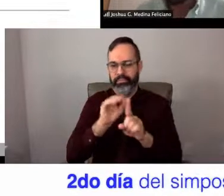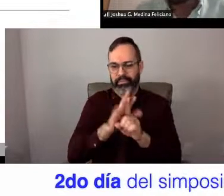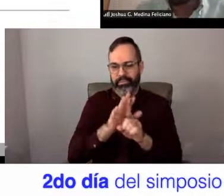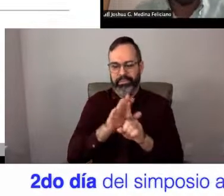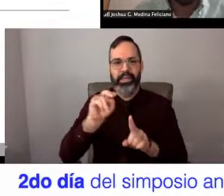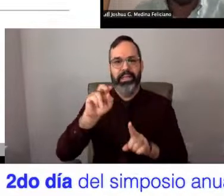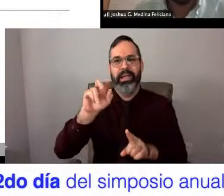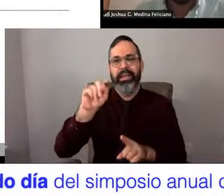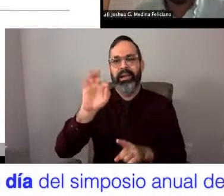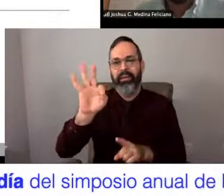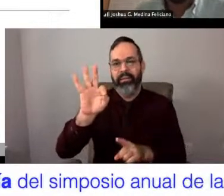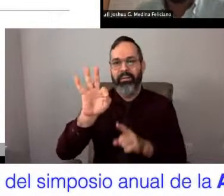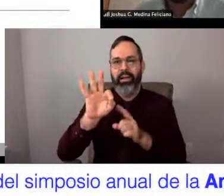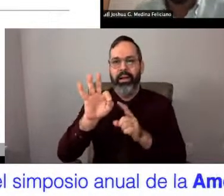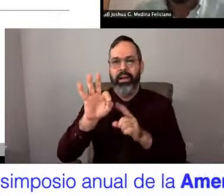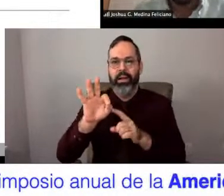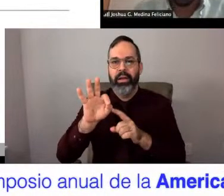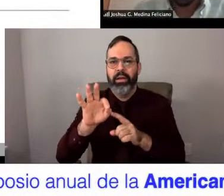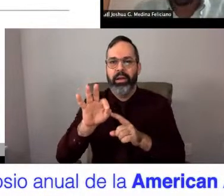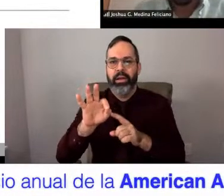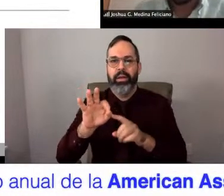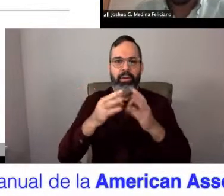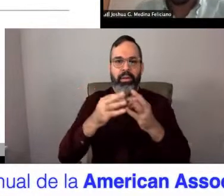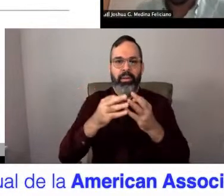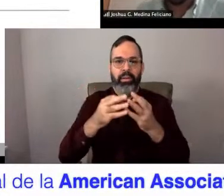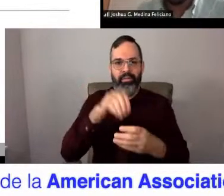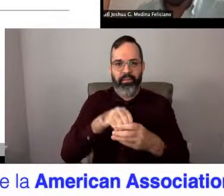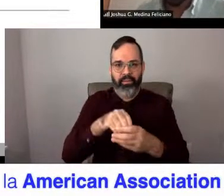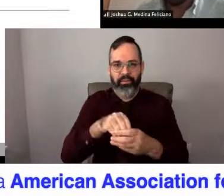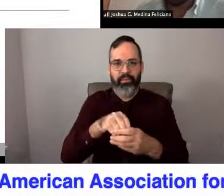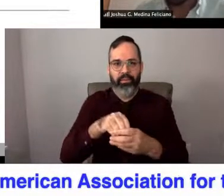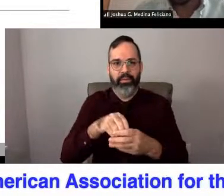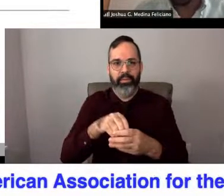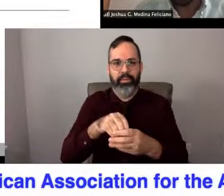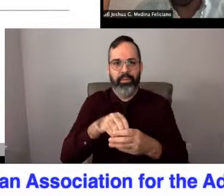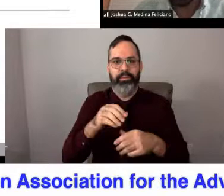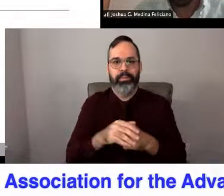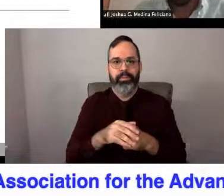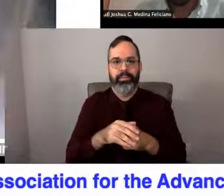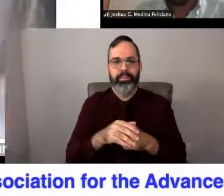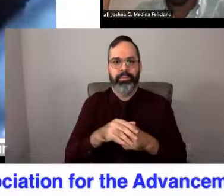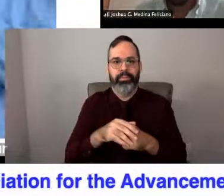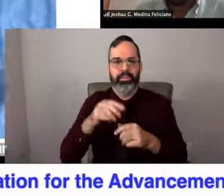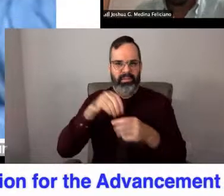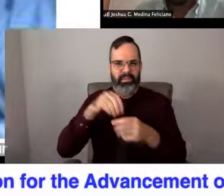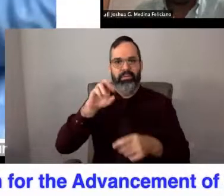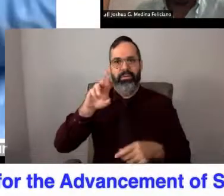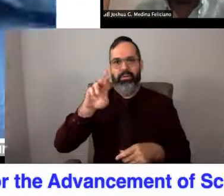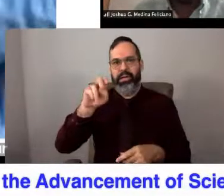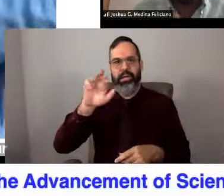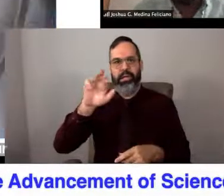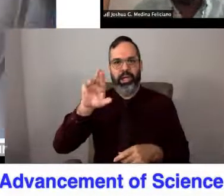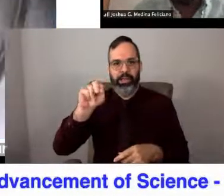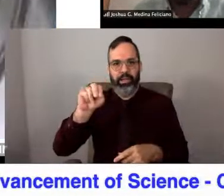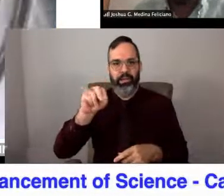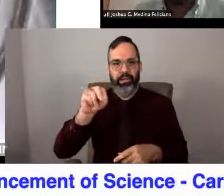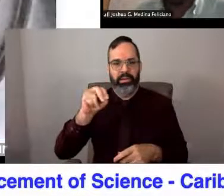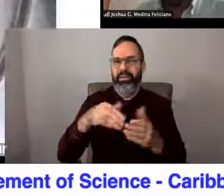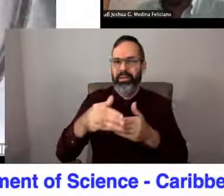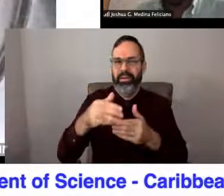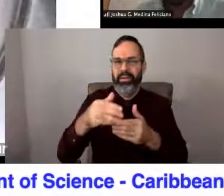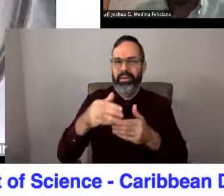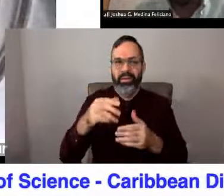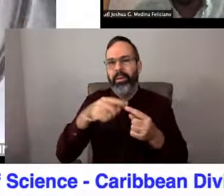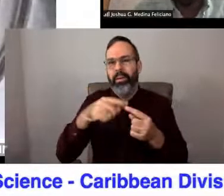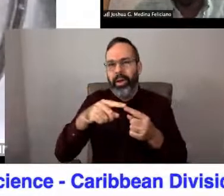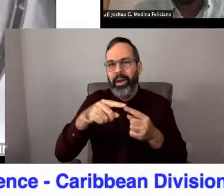Orpin, two gene families involved in regeneration. Next. So I wanted to start talking about the sea